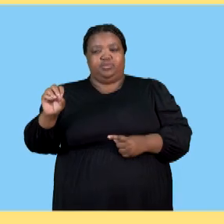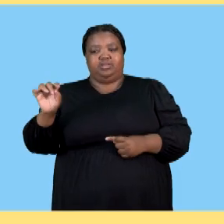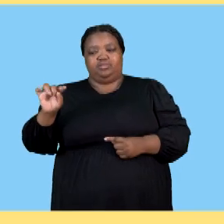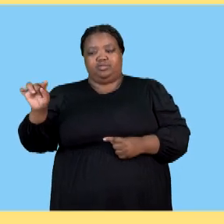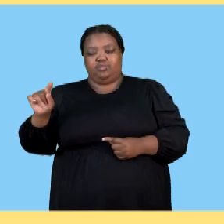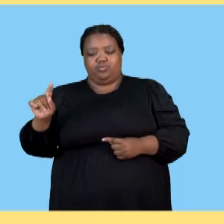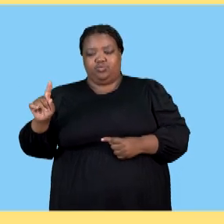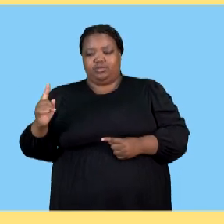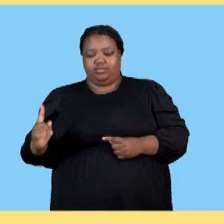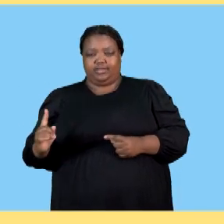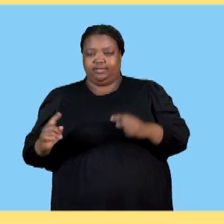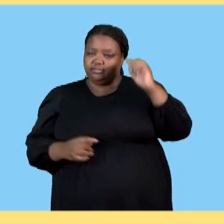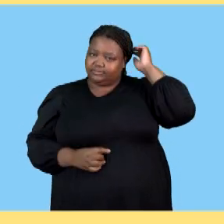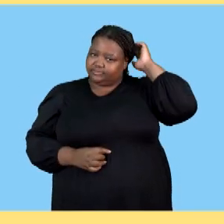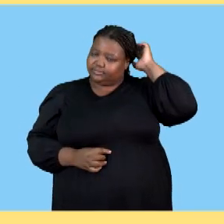100/1.